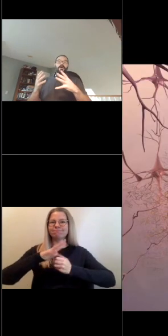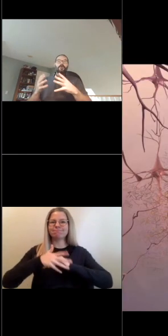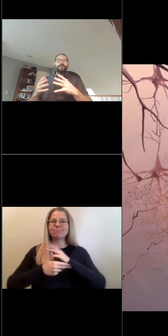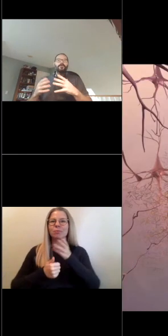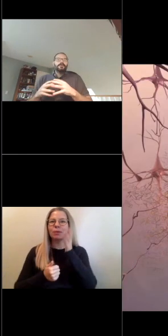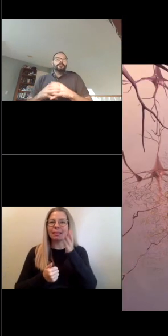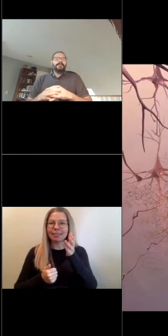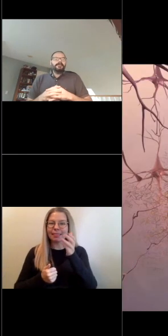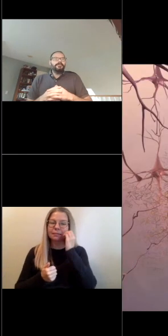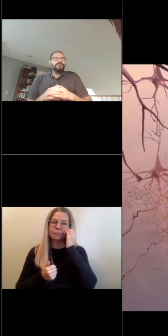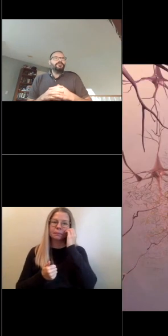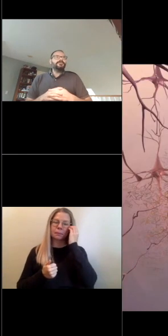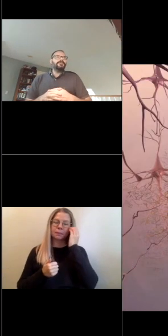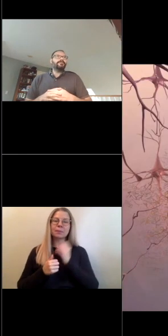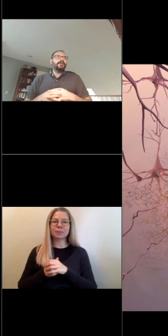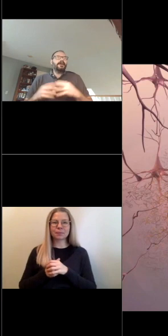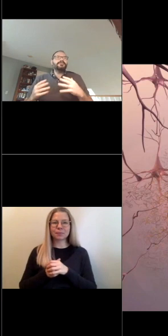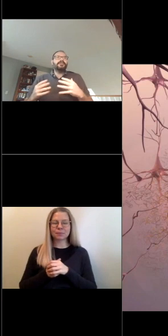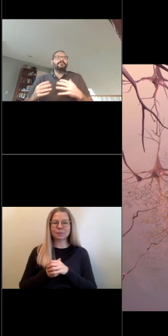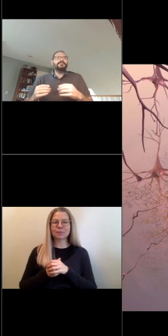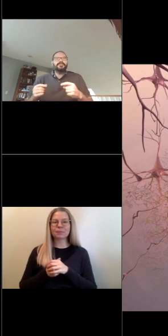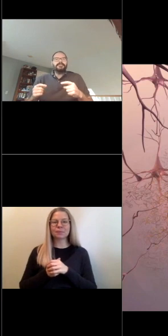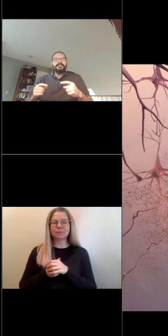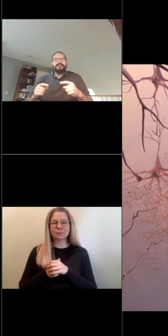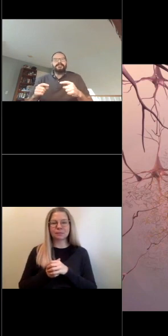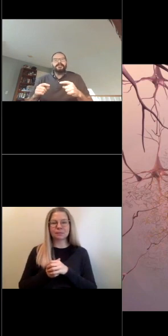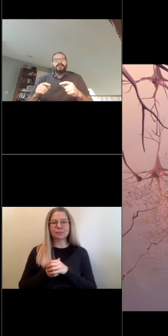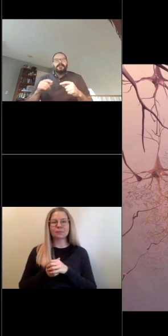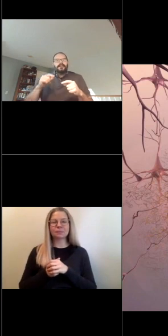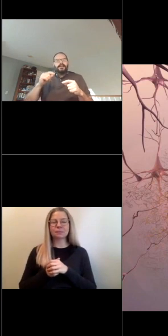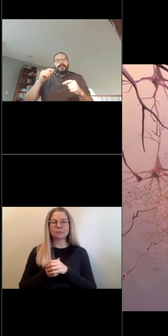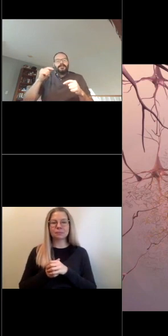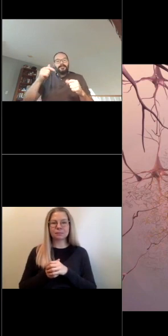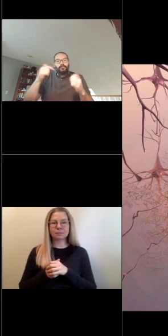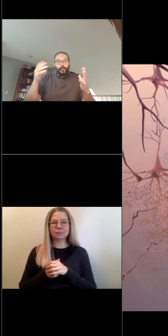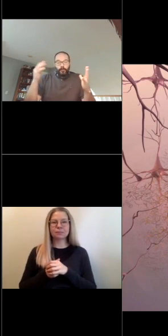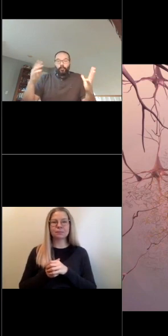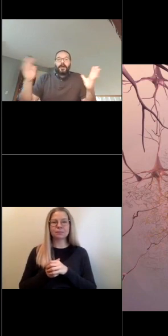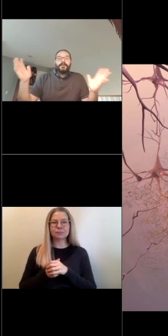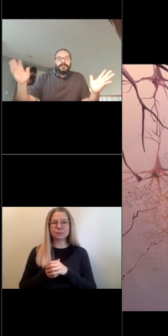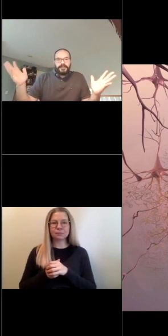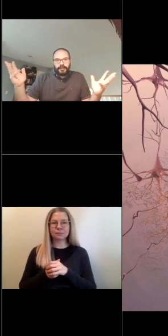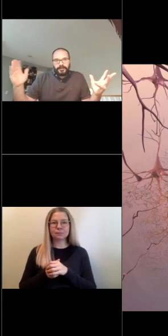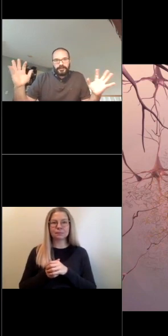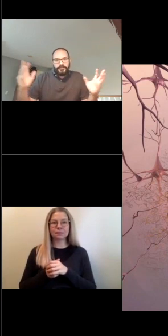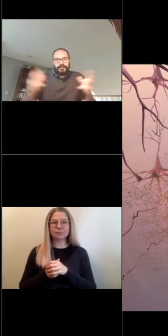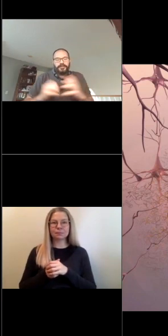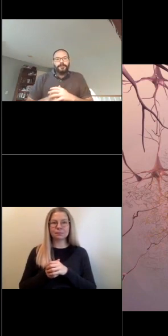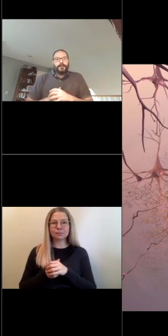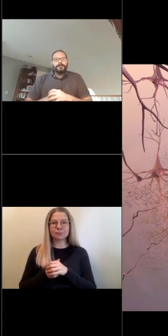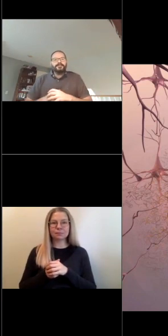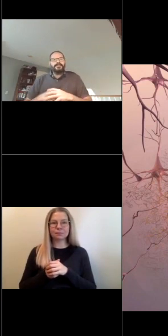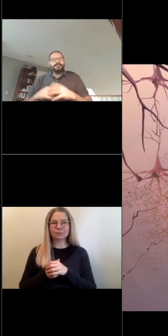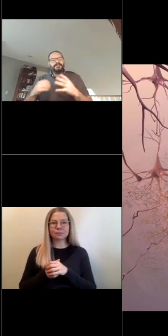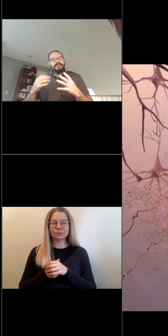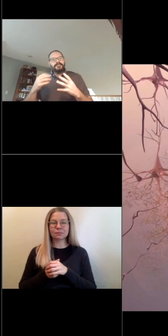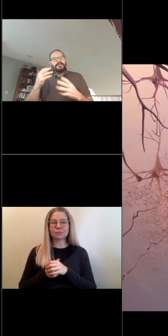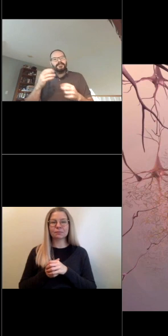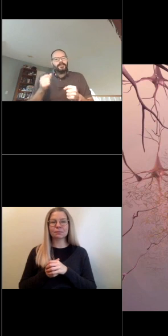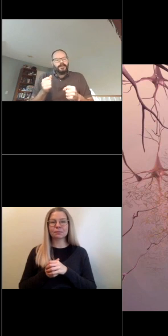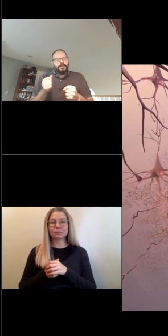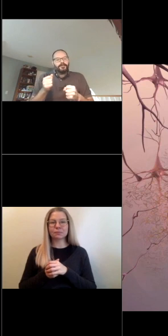we know that in terms of Alzheimer's disease, one of the toxic components